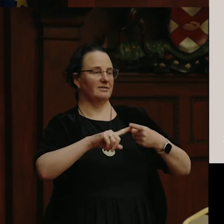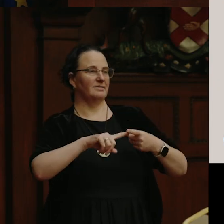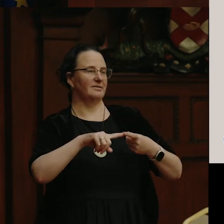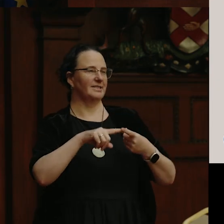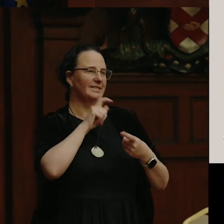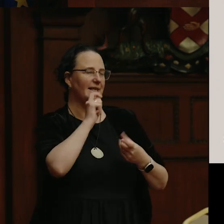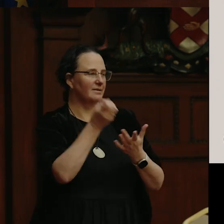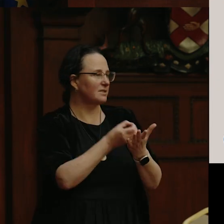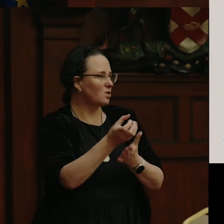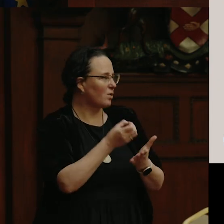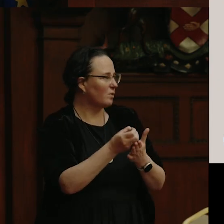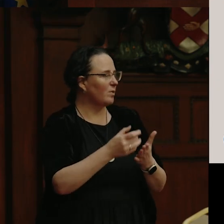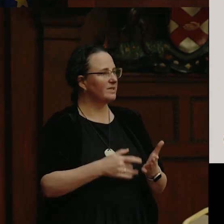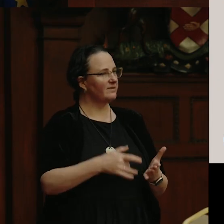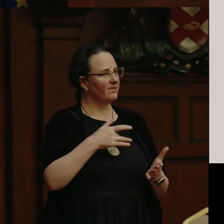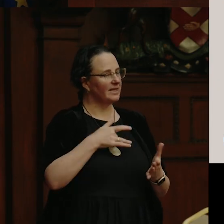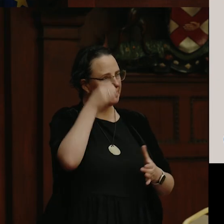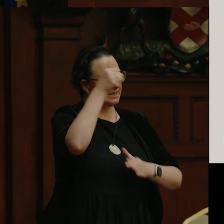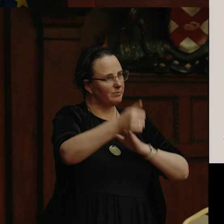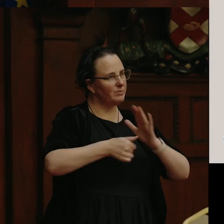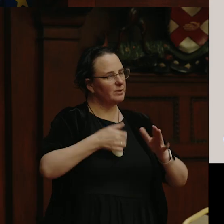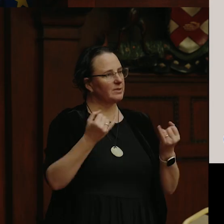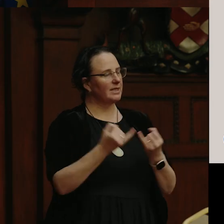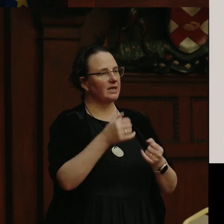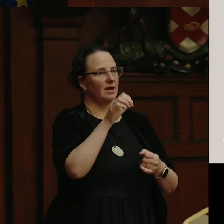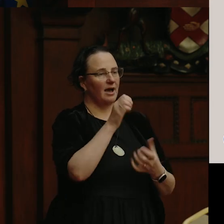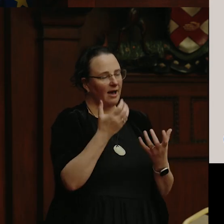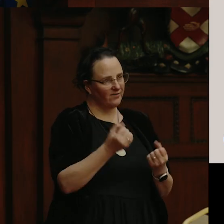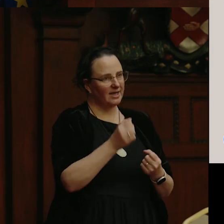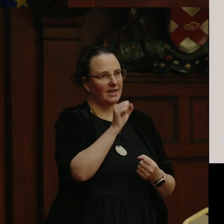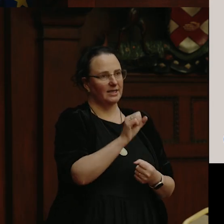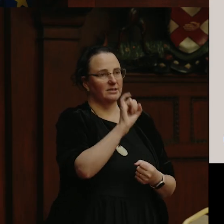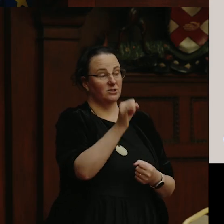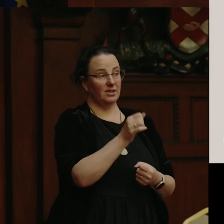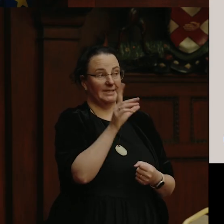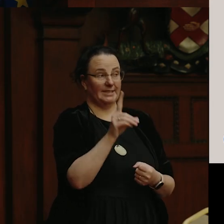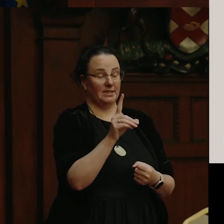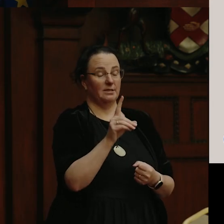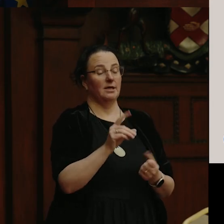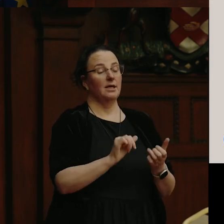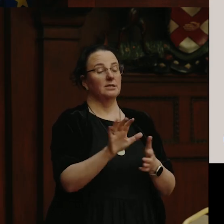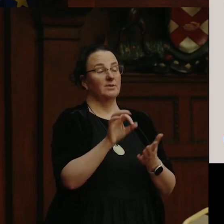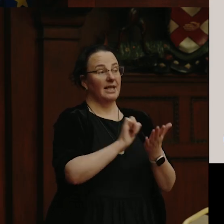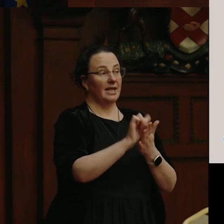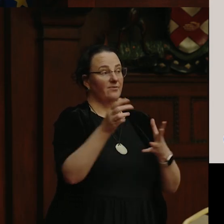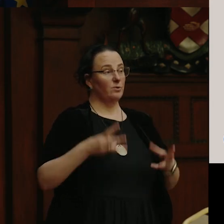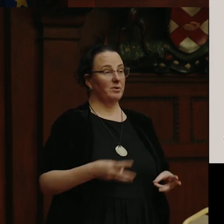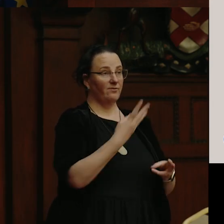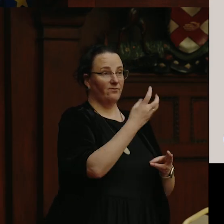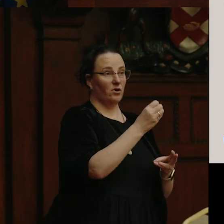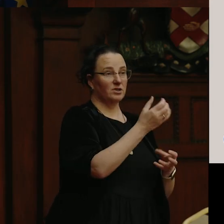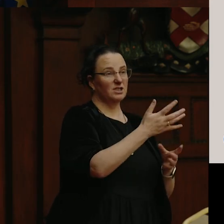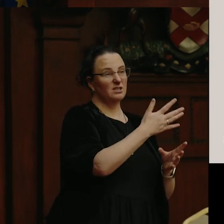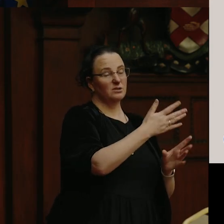for them. And in this case, we asked them to show about what their experience was of living with Sjögren's. So we worked with 11 women aged from their 40s to